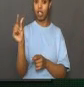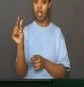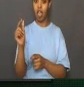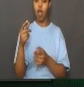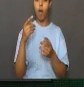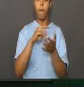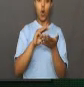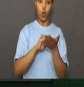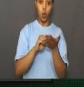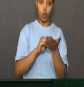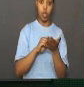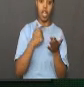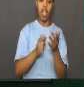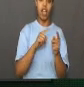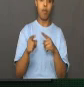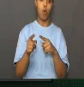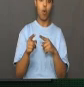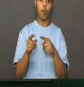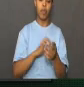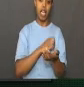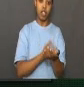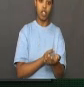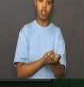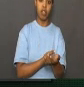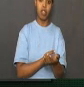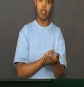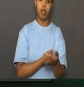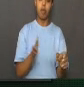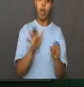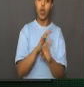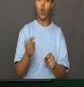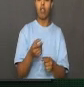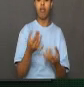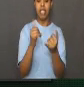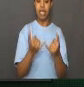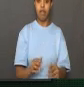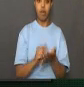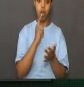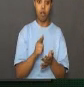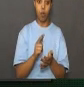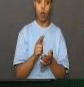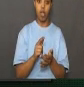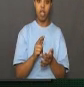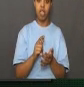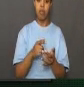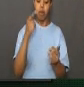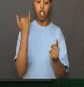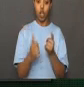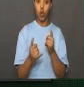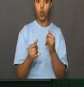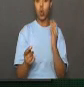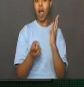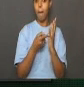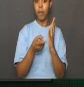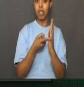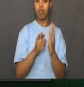which energy can be harnessed efficiently. In the last 5 steps,